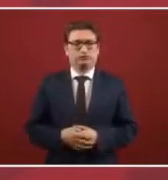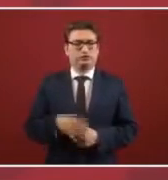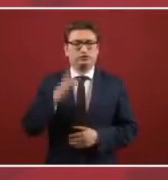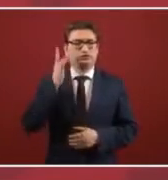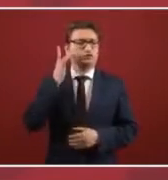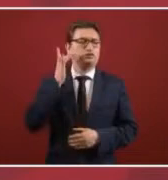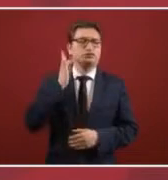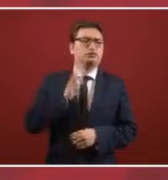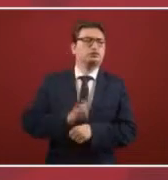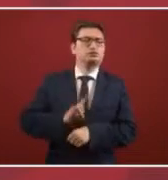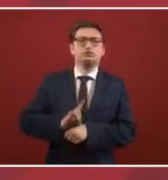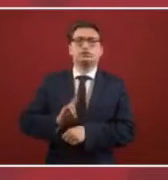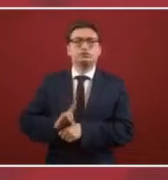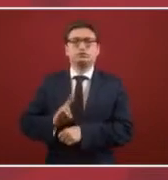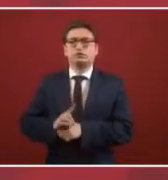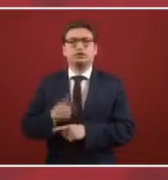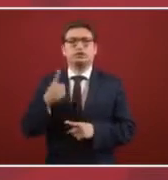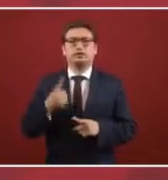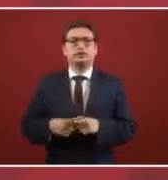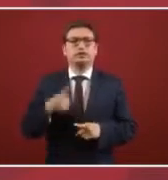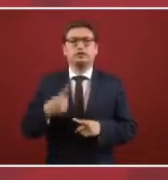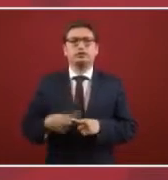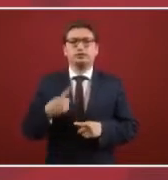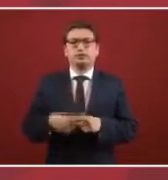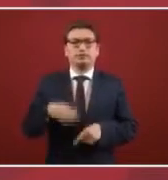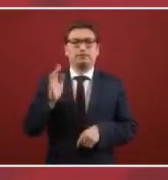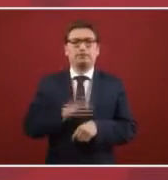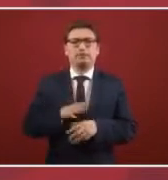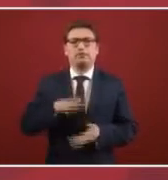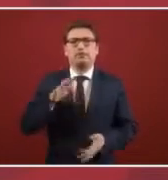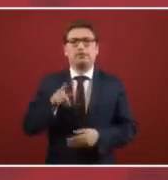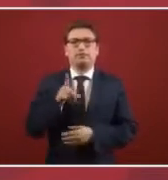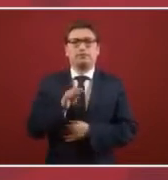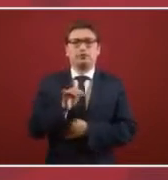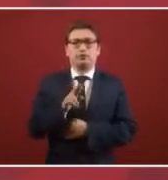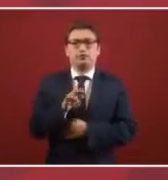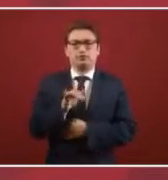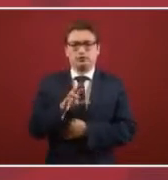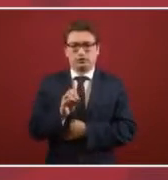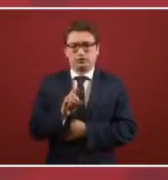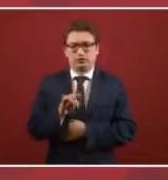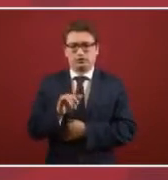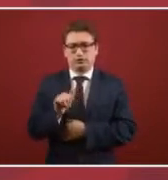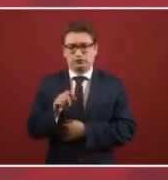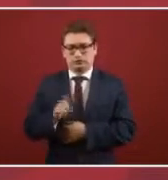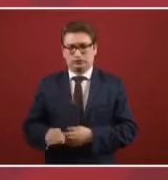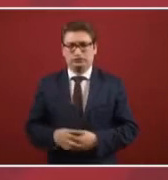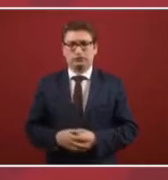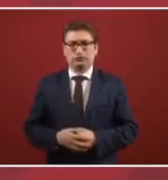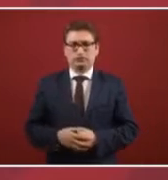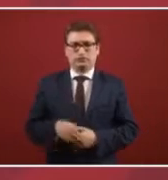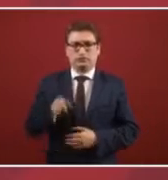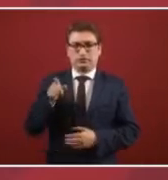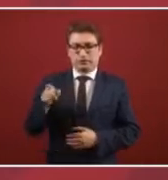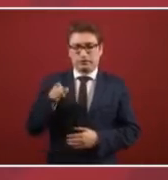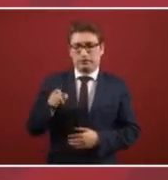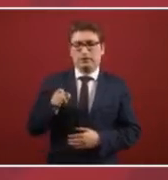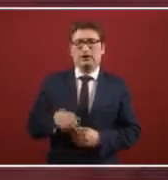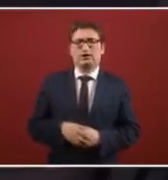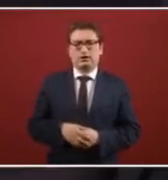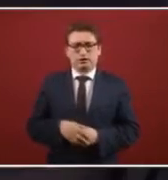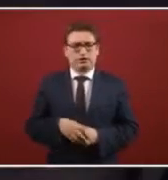simulación política. The father sin duda, of political simulation was Porfirio que Diaz, respetaba that